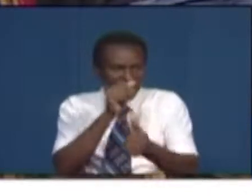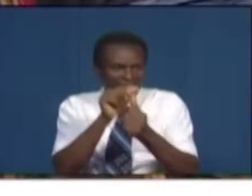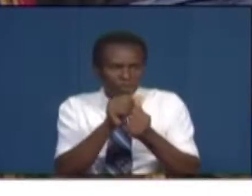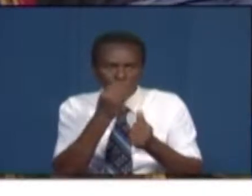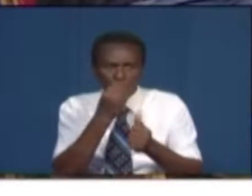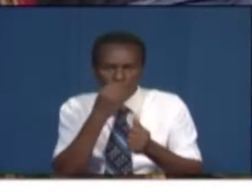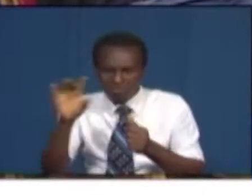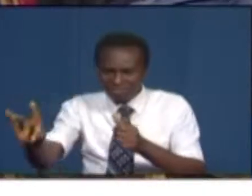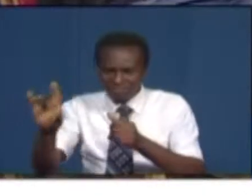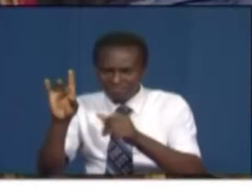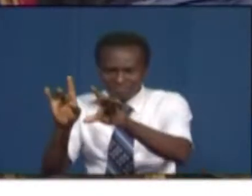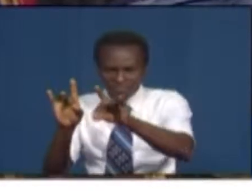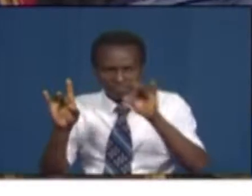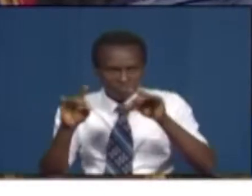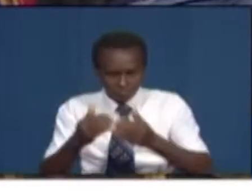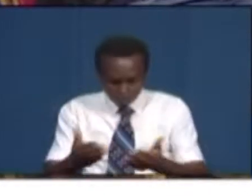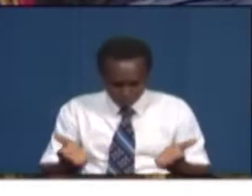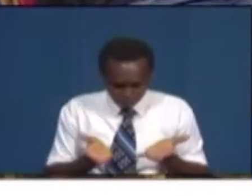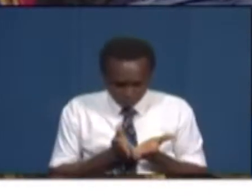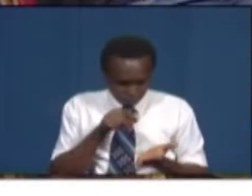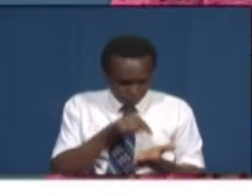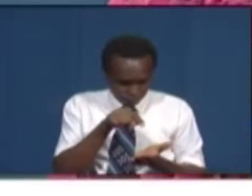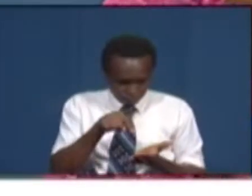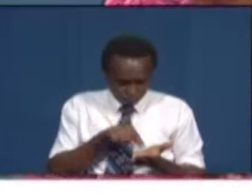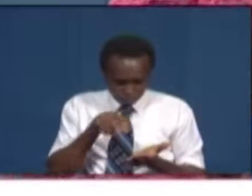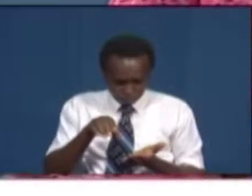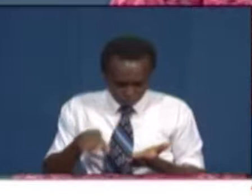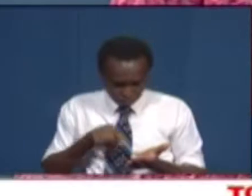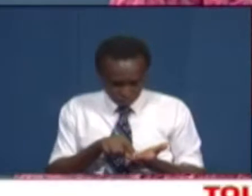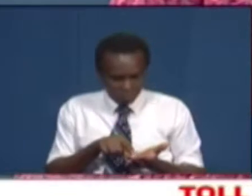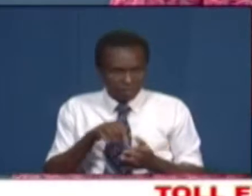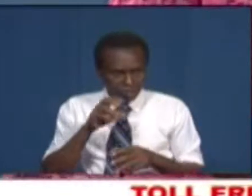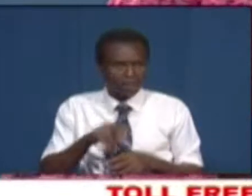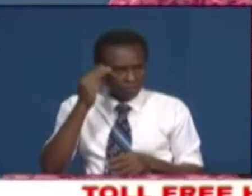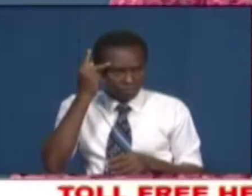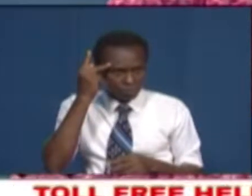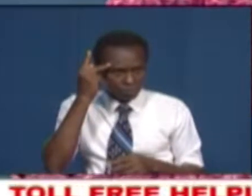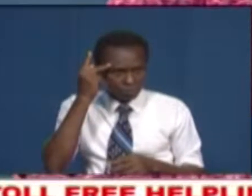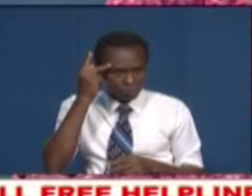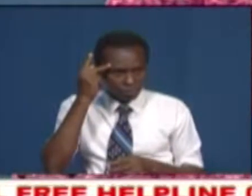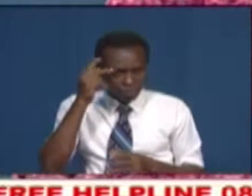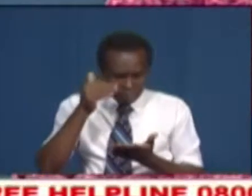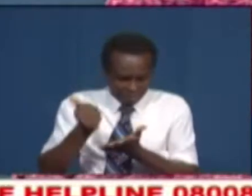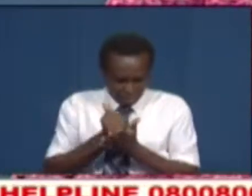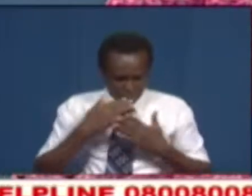you have on your plate should have a function to play. So you can make your plate colorful and very attractive.